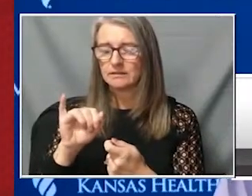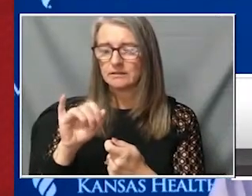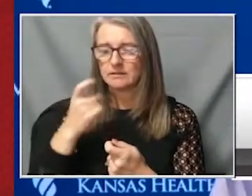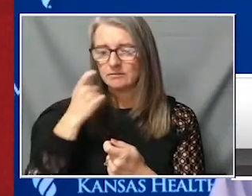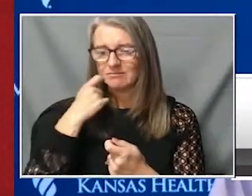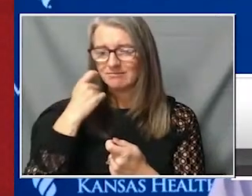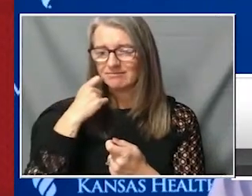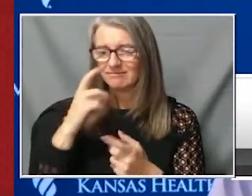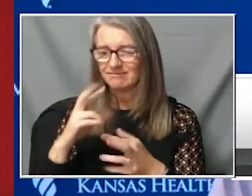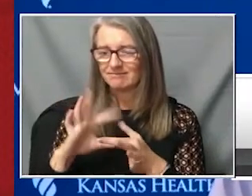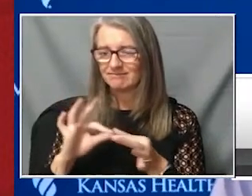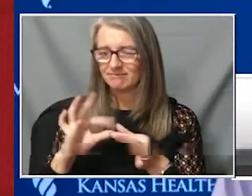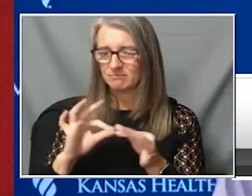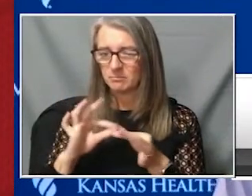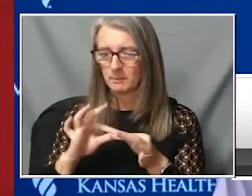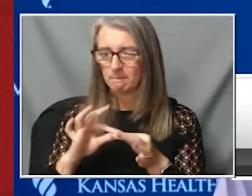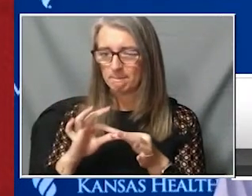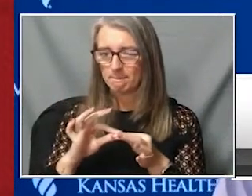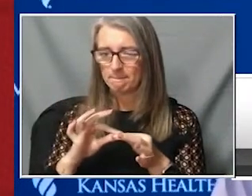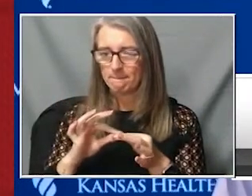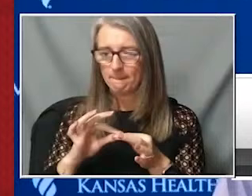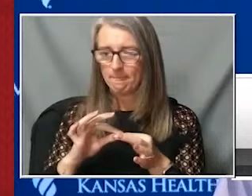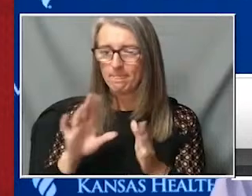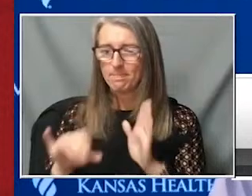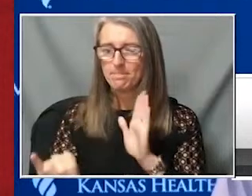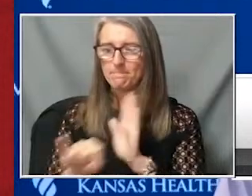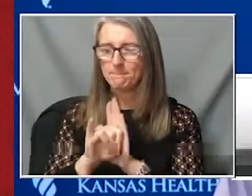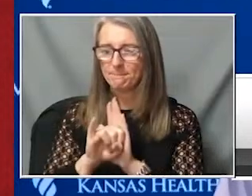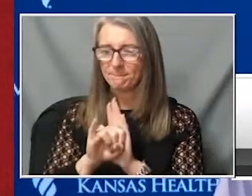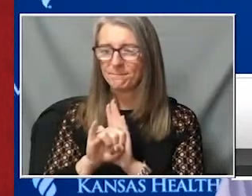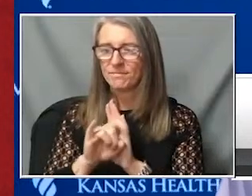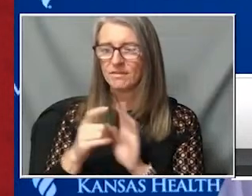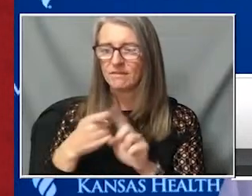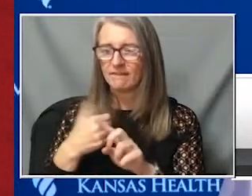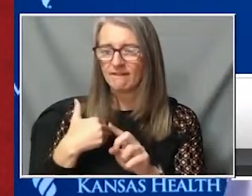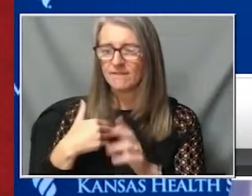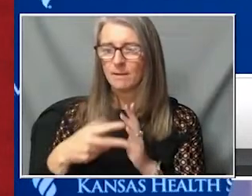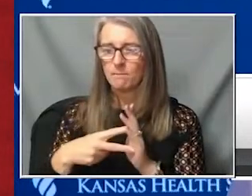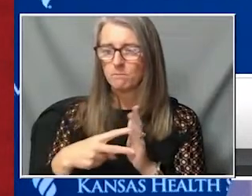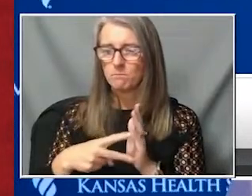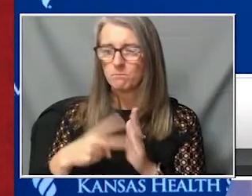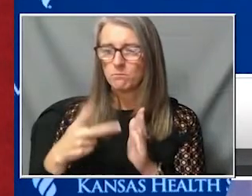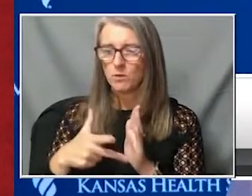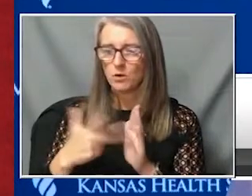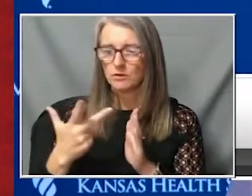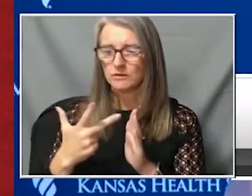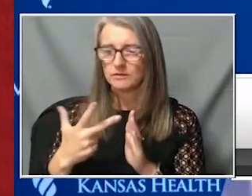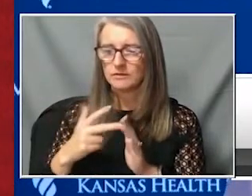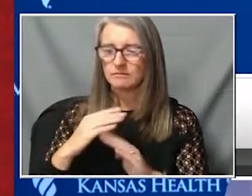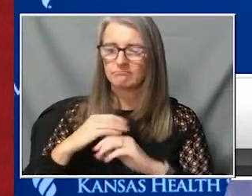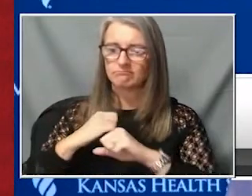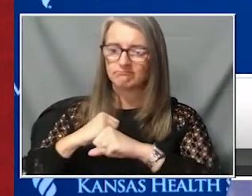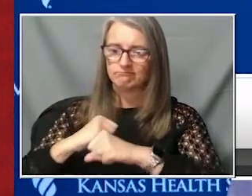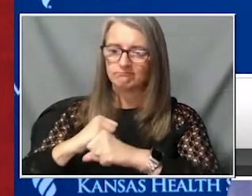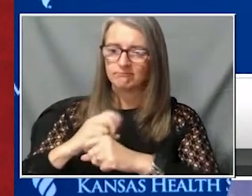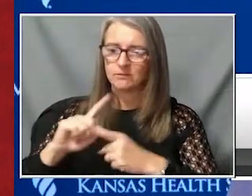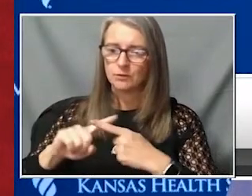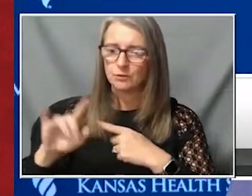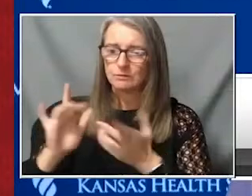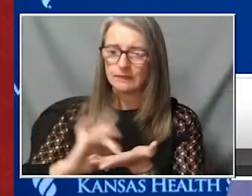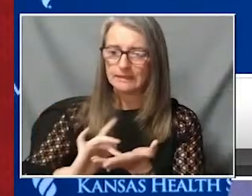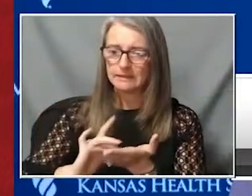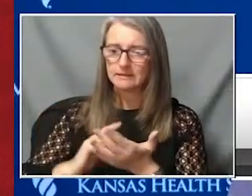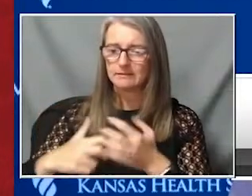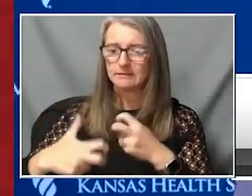Jessica, has been identified as having multiple antibiotics resistances. That makes it very